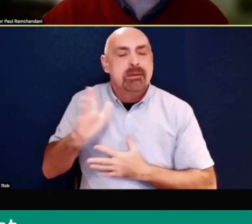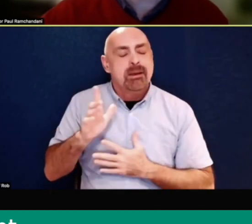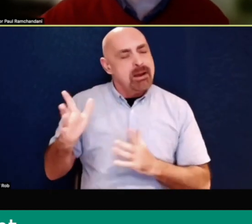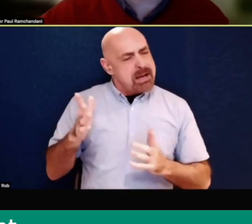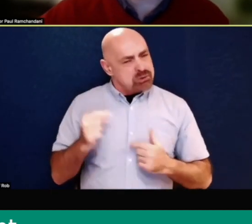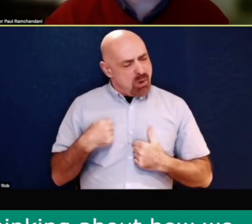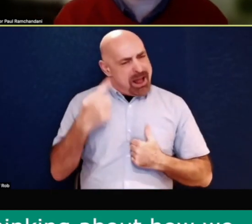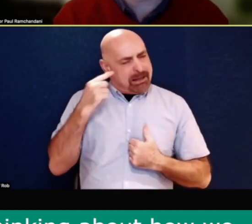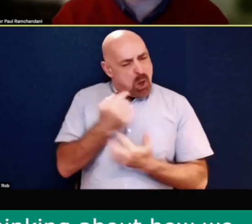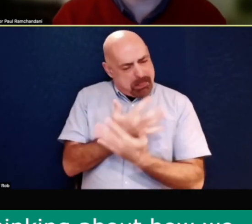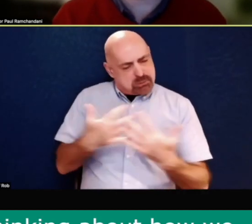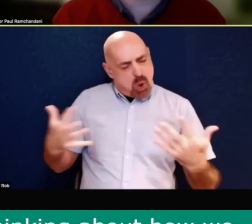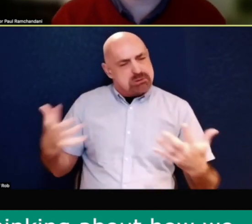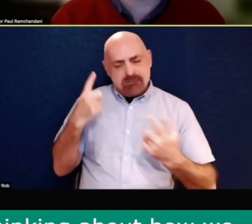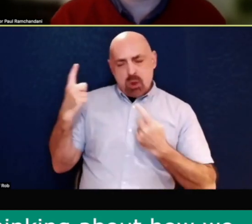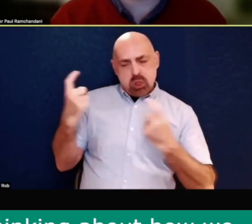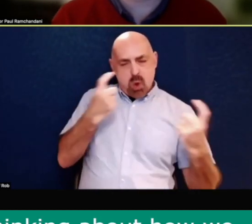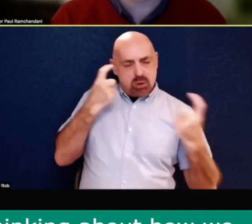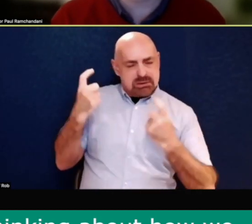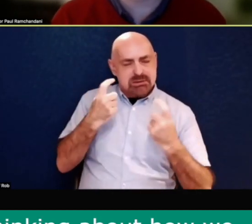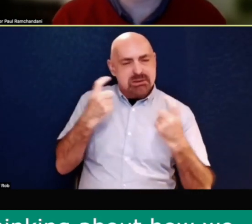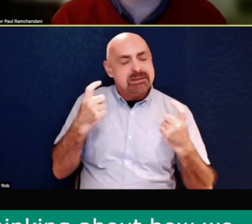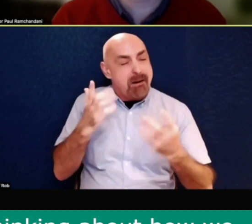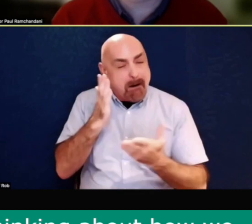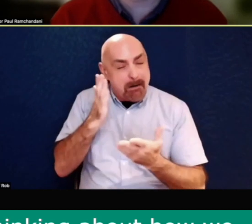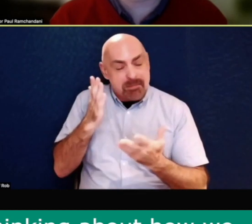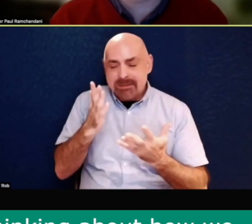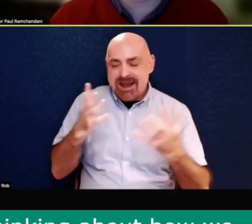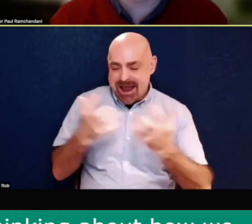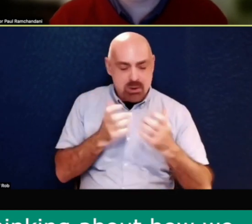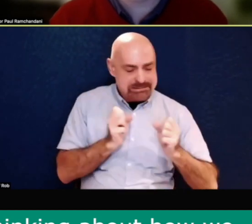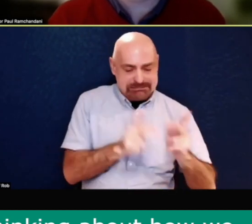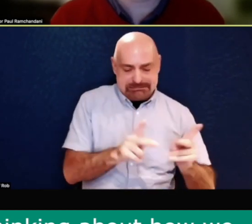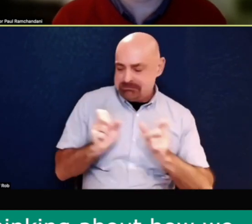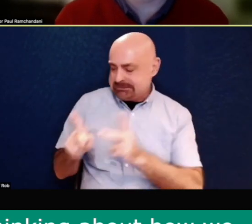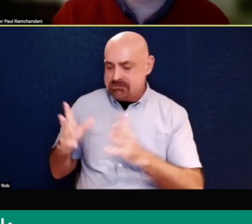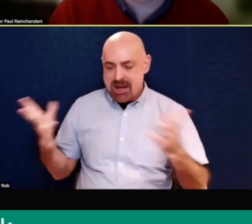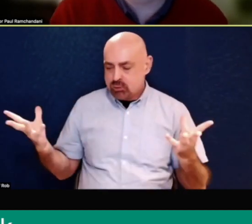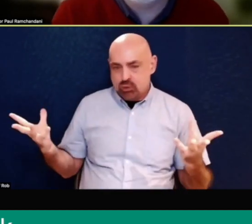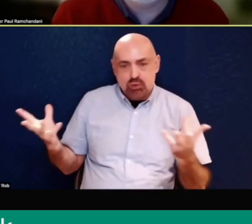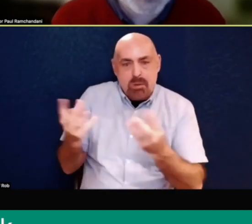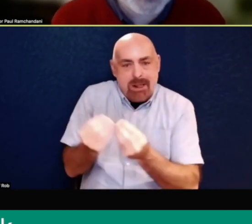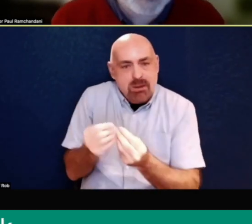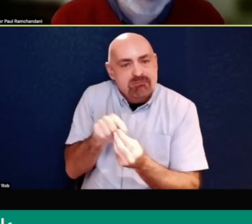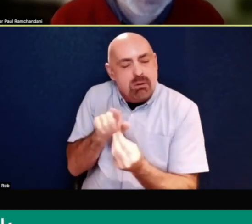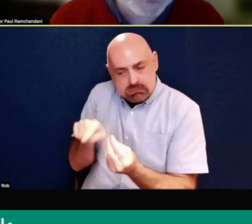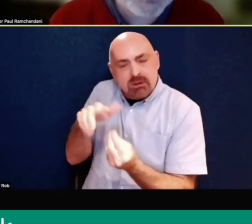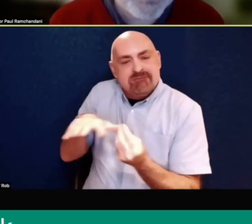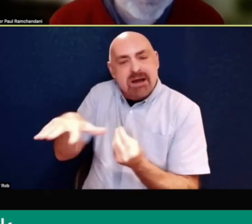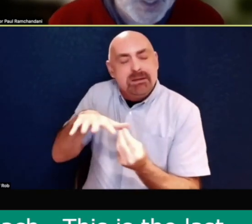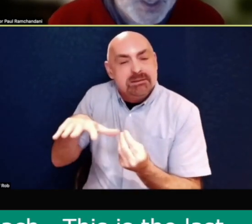lot of thought. I think there's a lot of thought that needs to go into thinking about how we put these systems together for different groups of families, some of whom will be very high